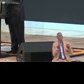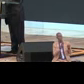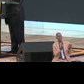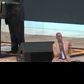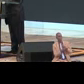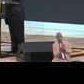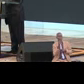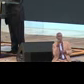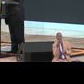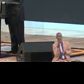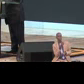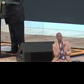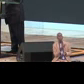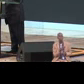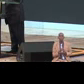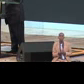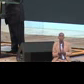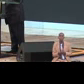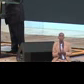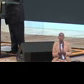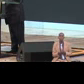a changed woman.